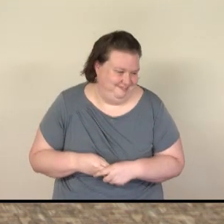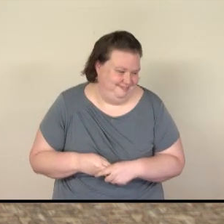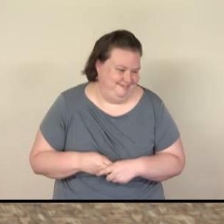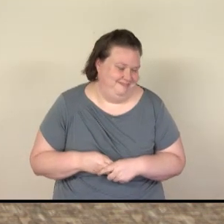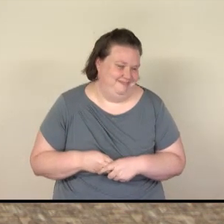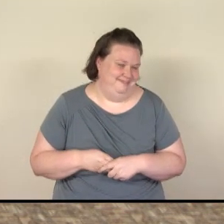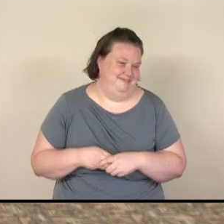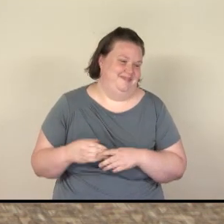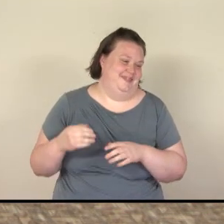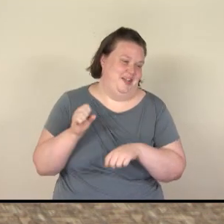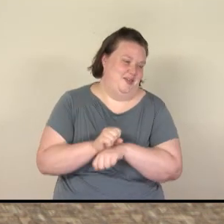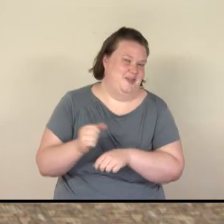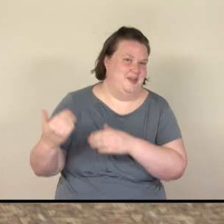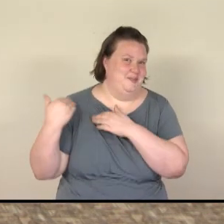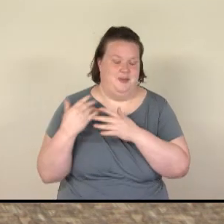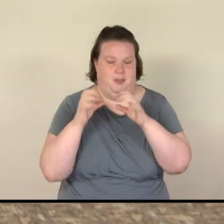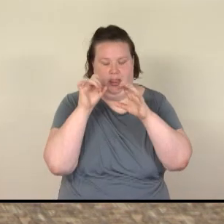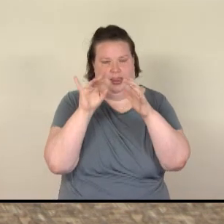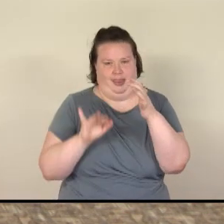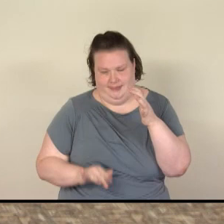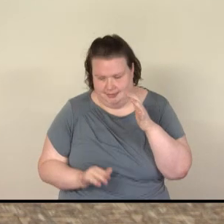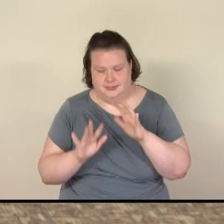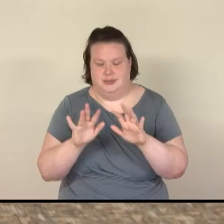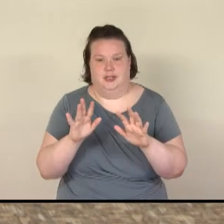officer employee, 14B.